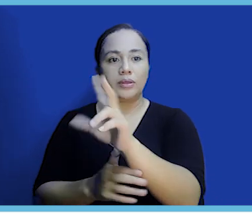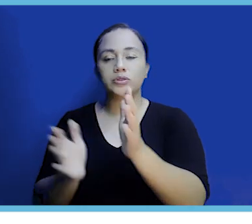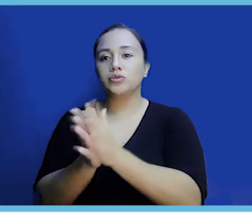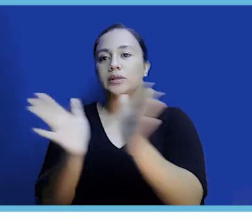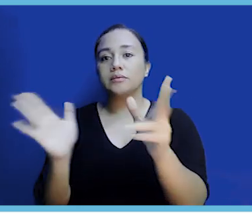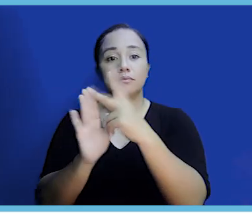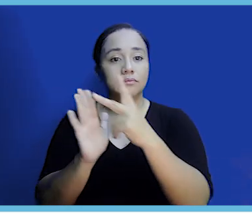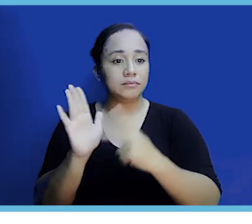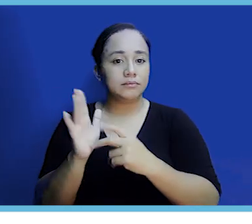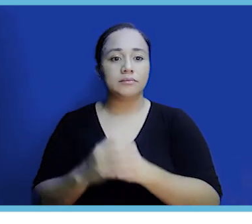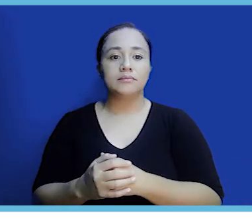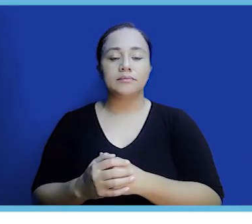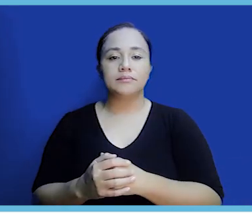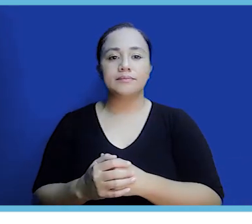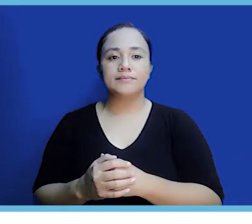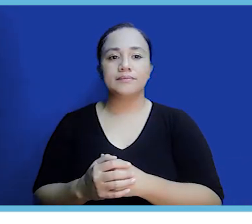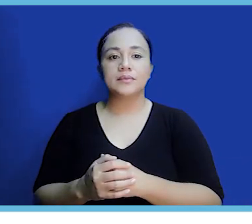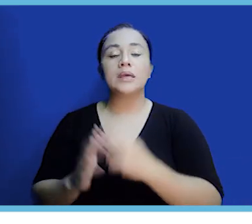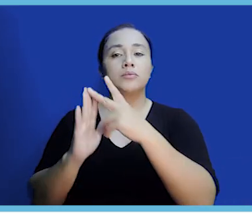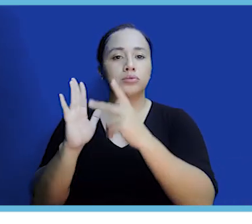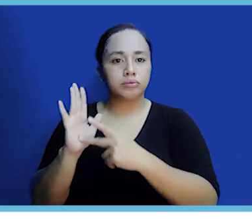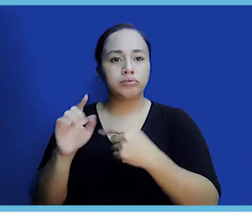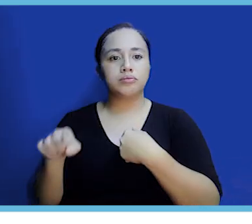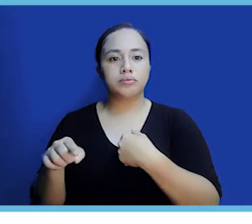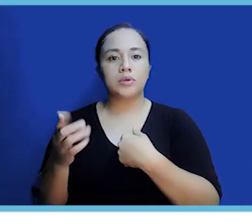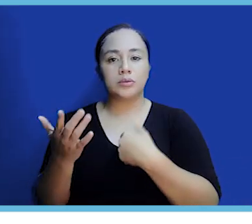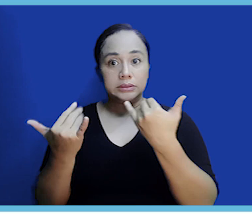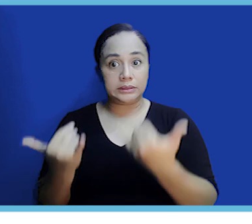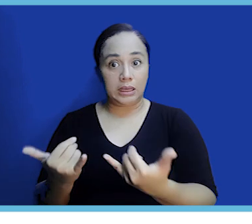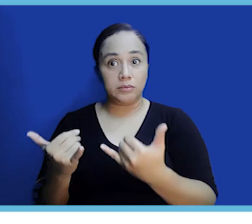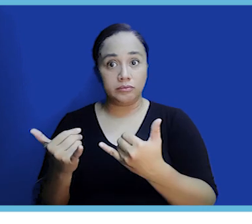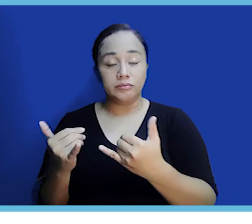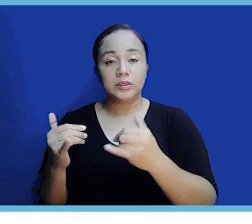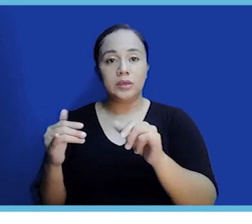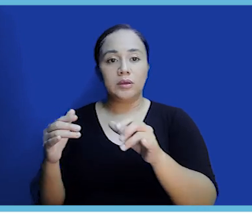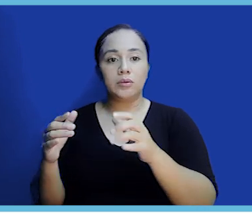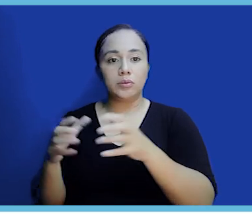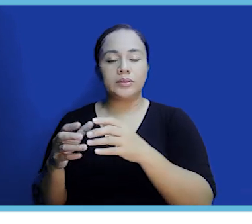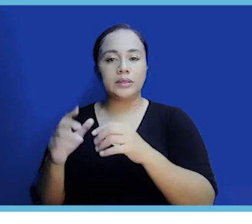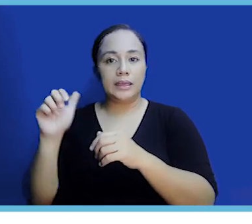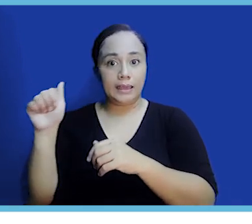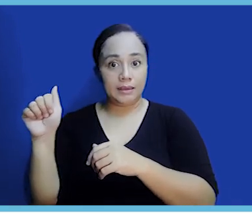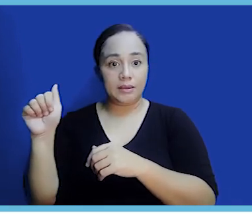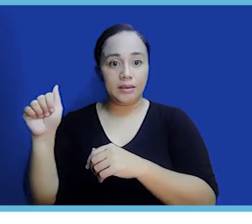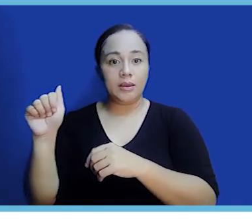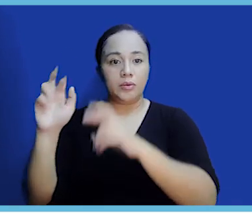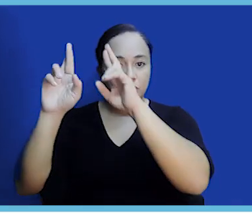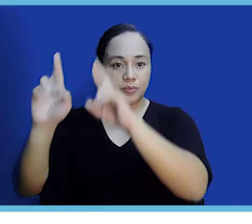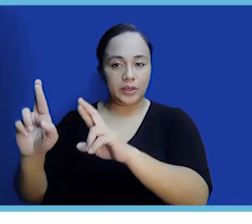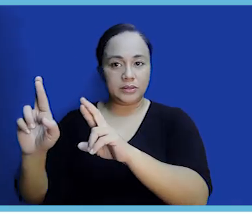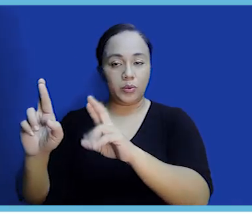Article 3. General Principles. The principles of the present convention shall be: